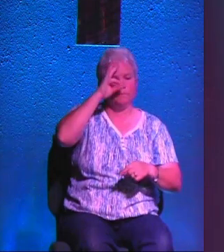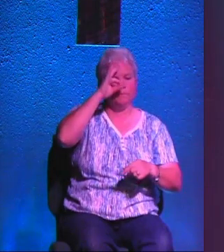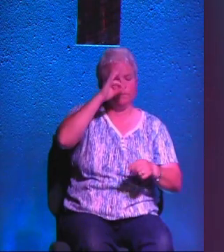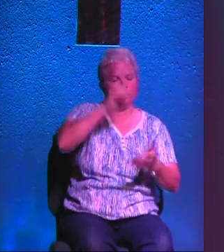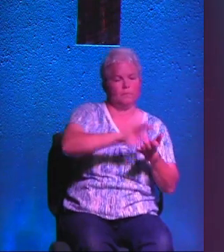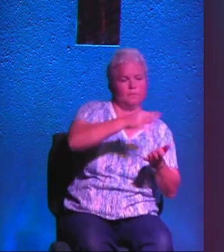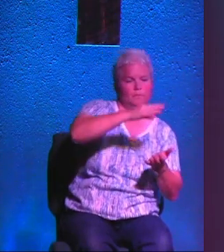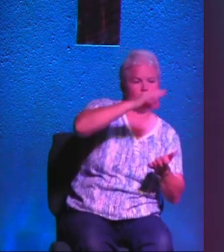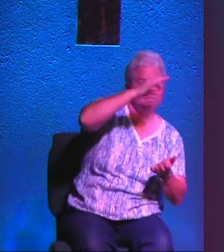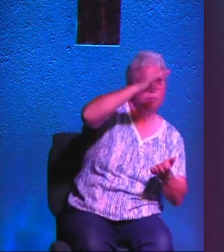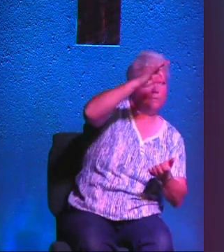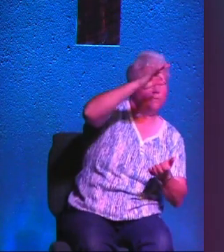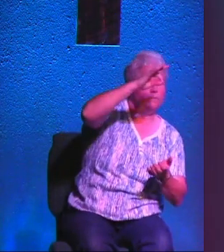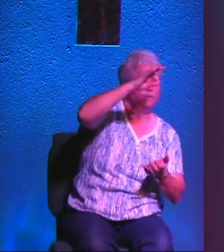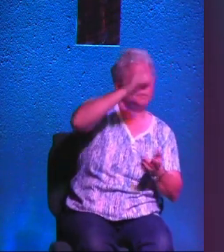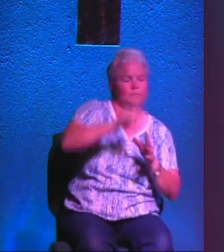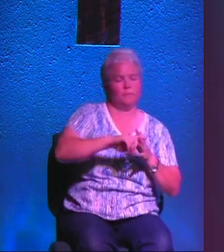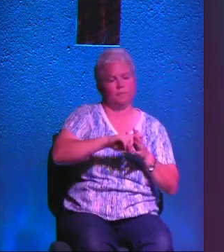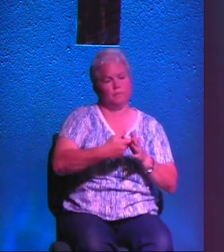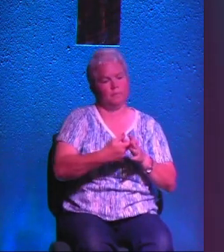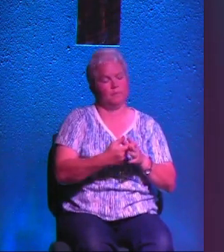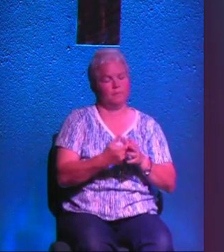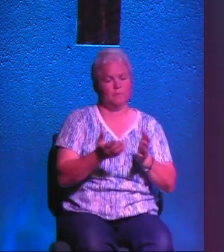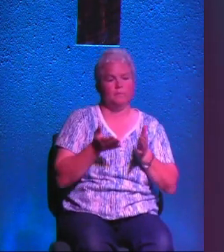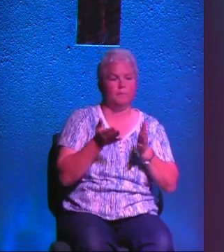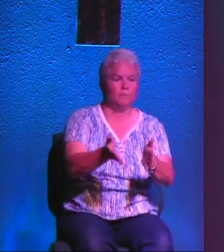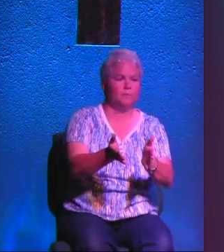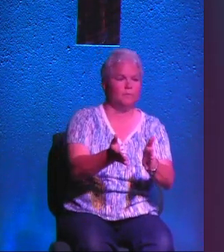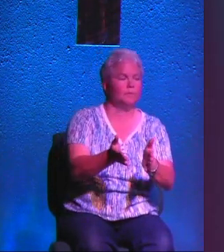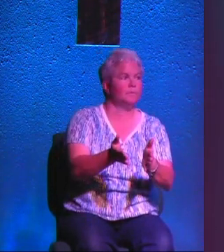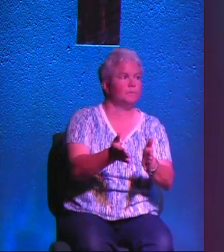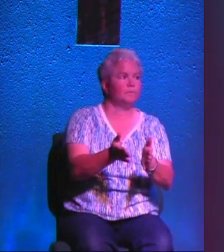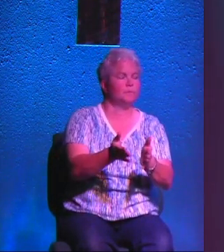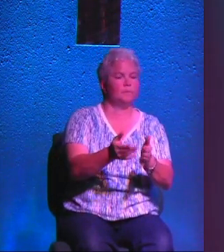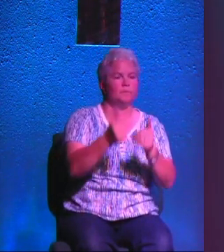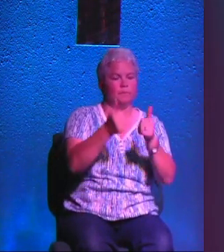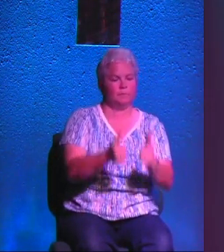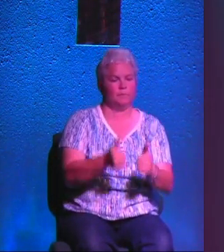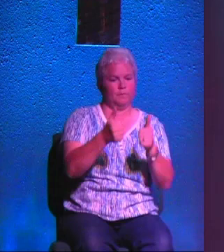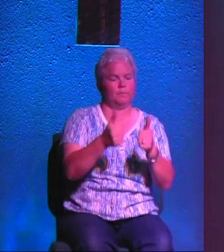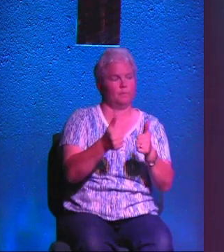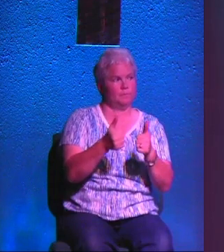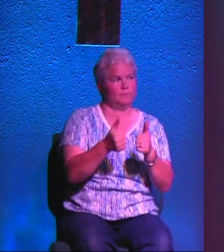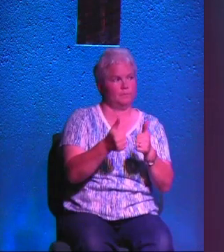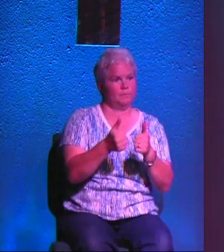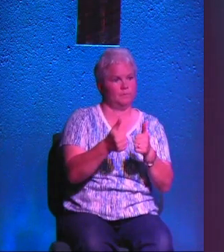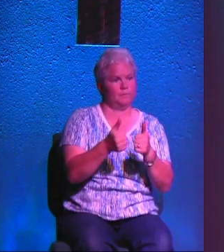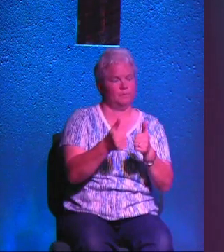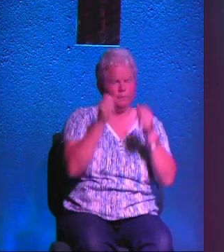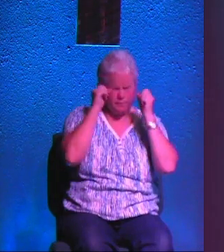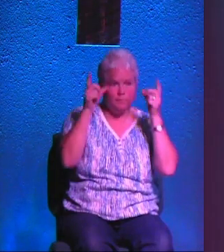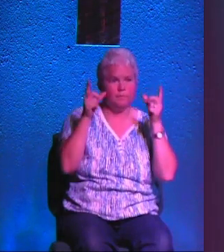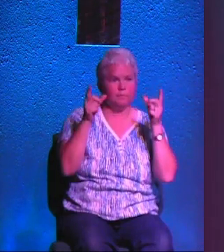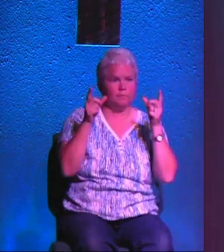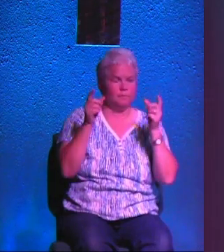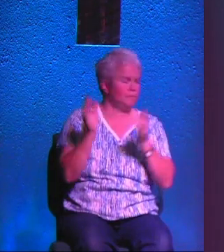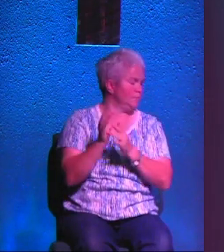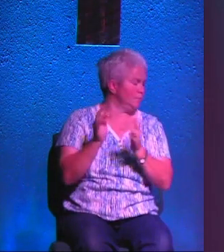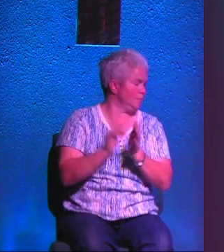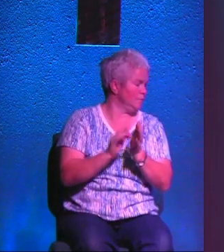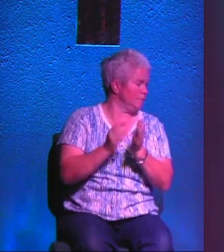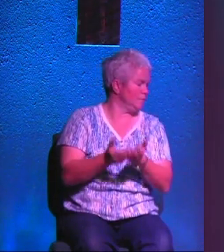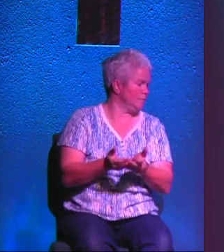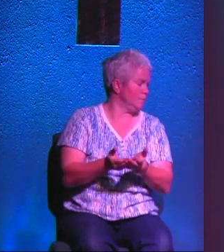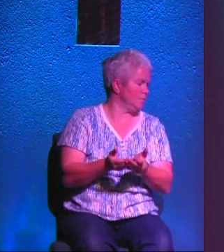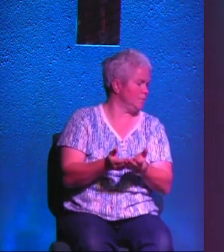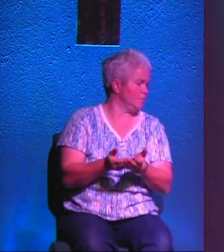of the Spirit that I'm giving to you to live by. It's amazing. This gospel